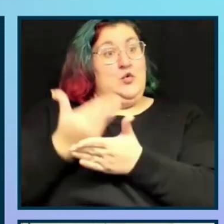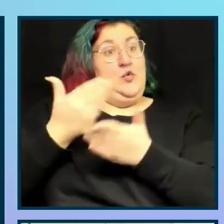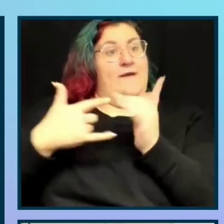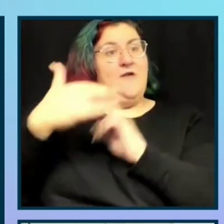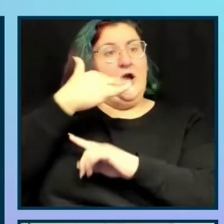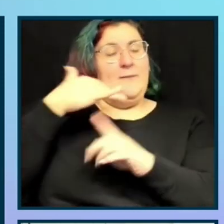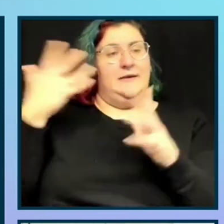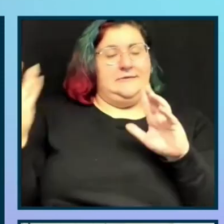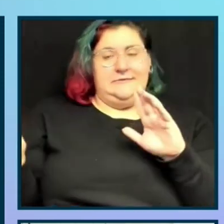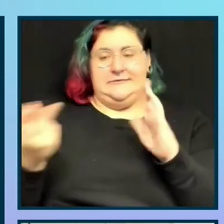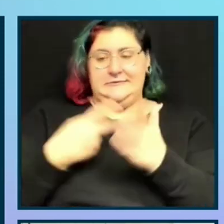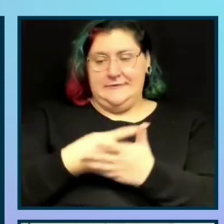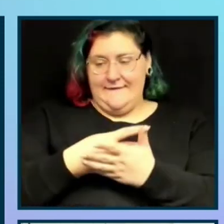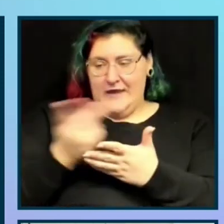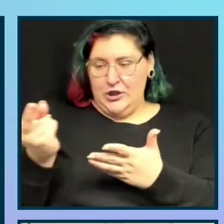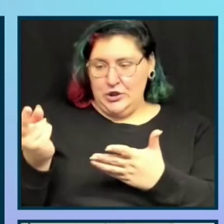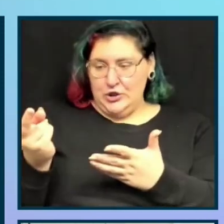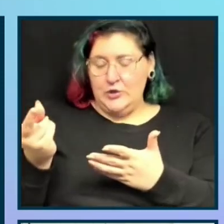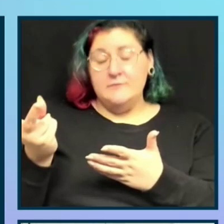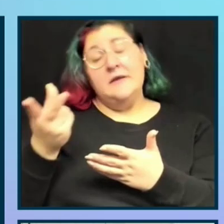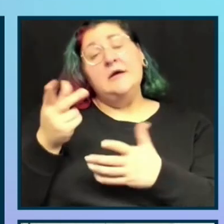probably could have been an opportunity all around.